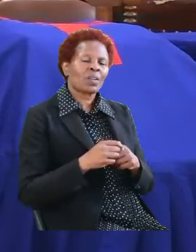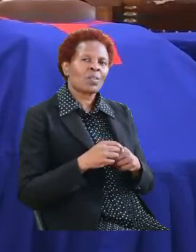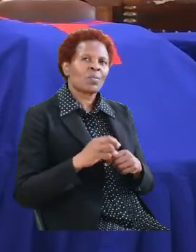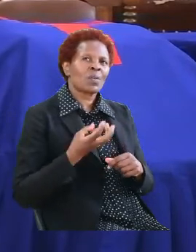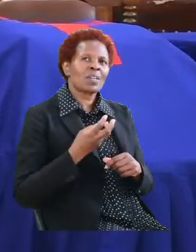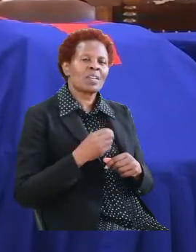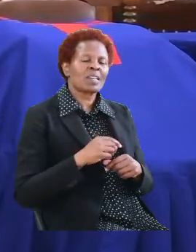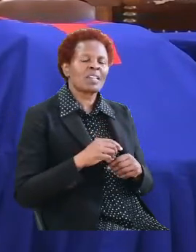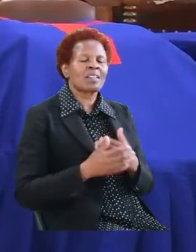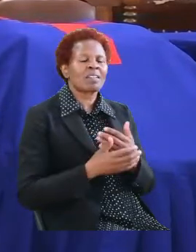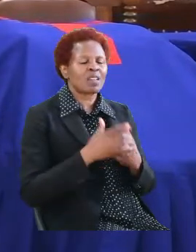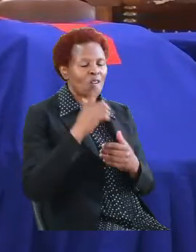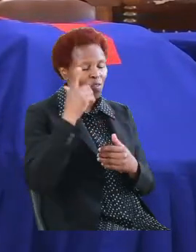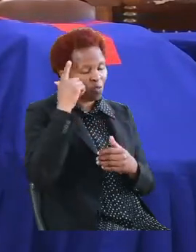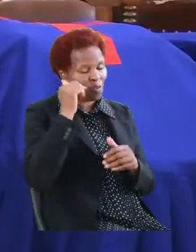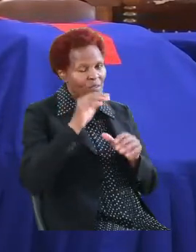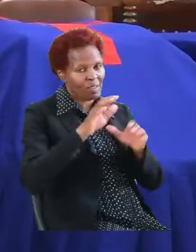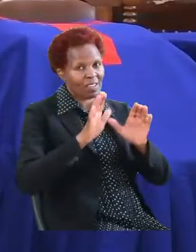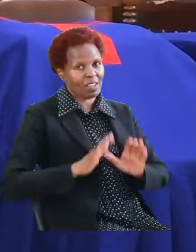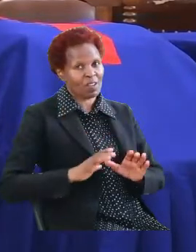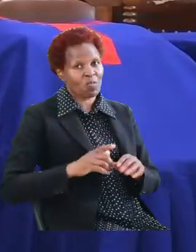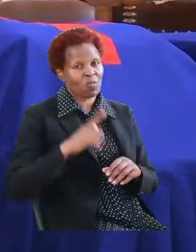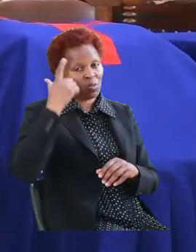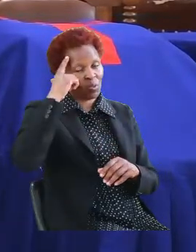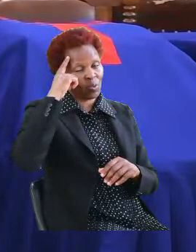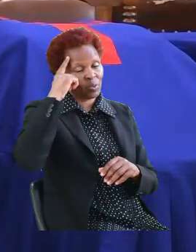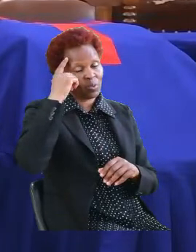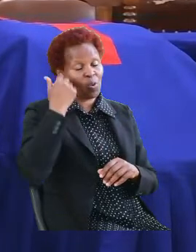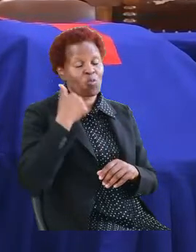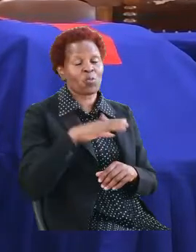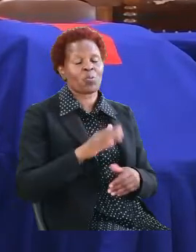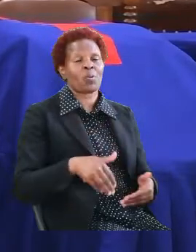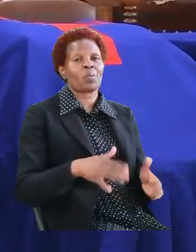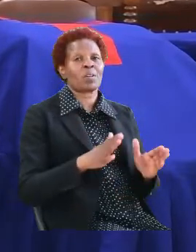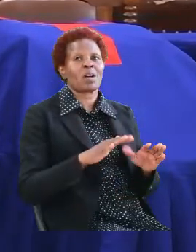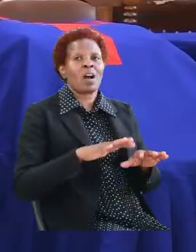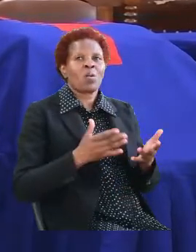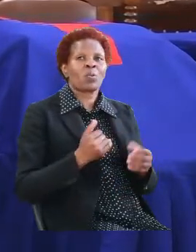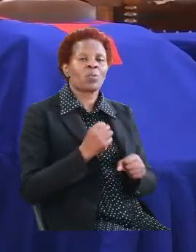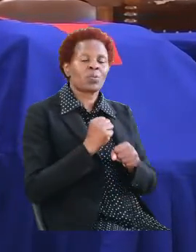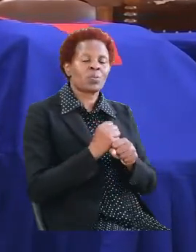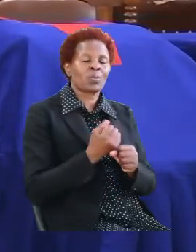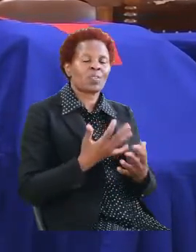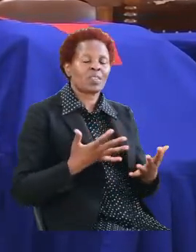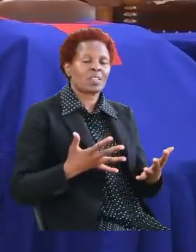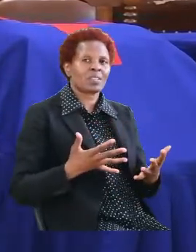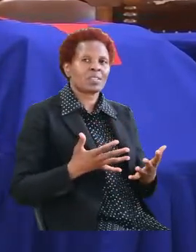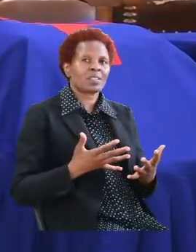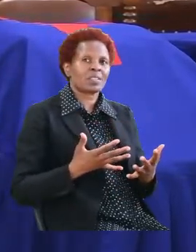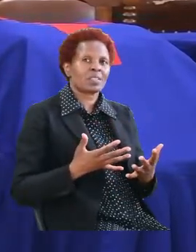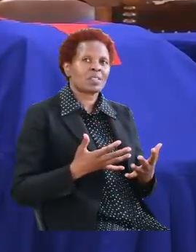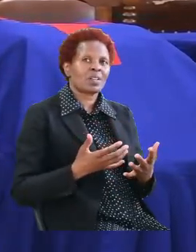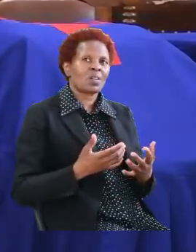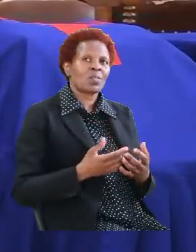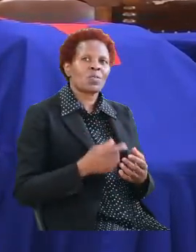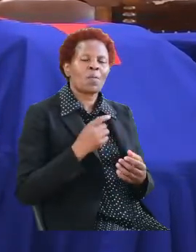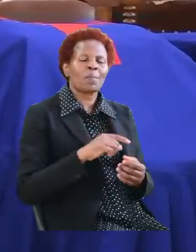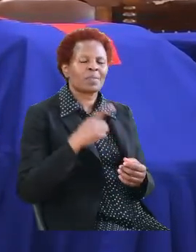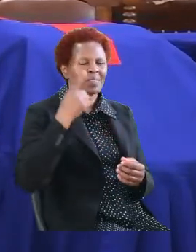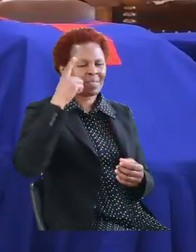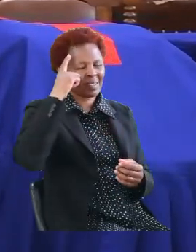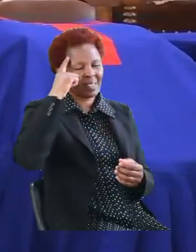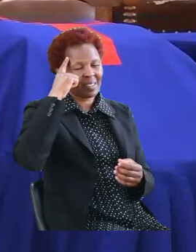to give careful thoughts to our ways. How have you been doing things that regard to the Lord? We need to reconsider